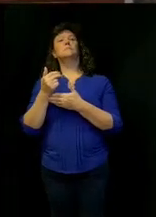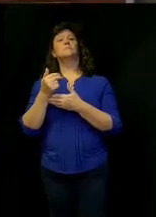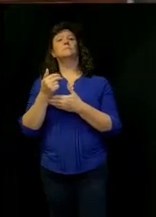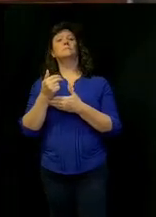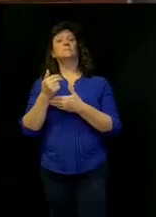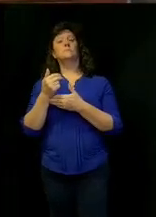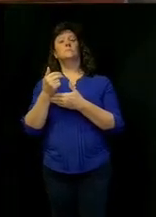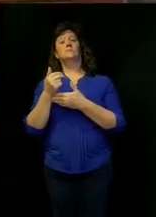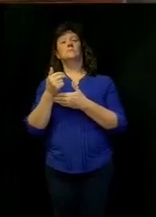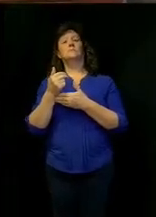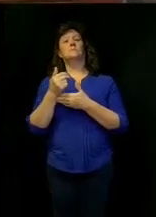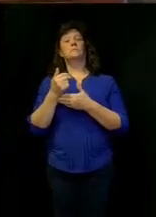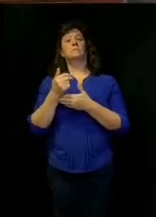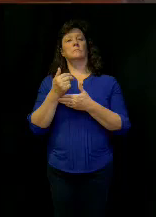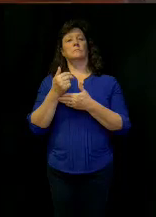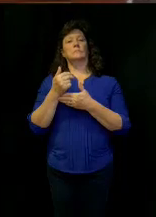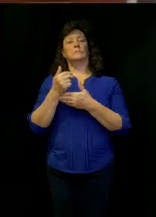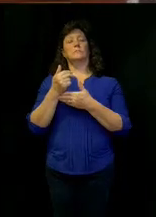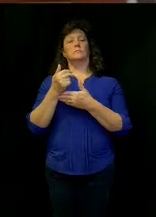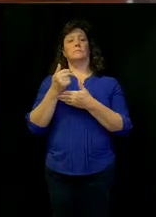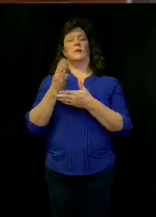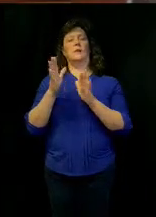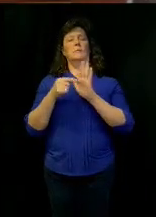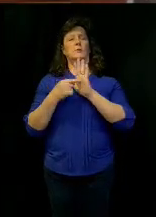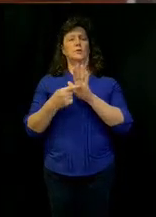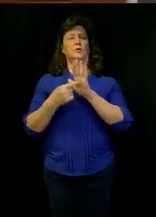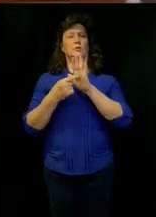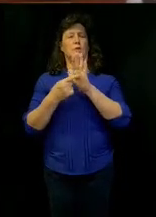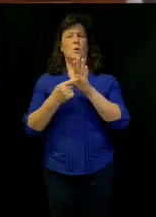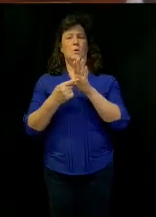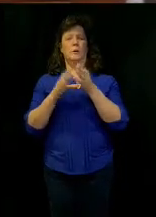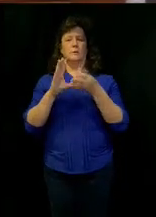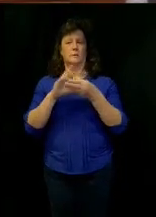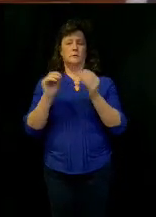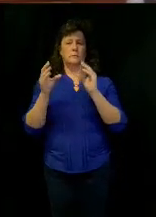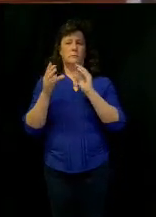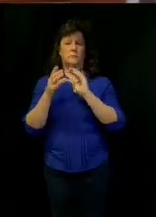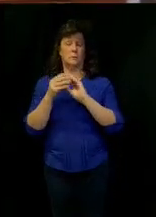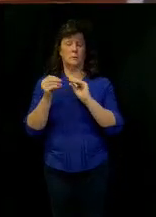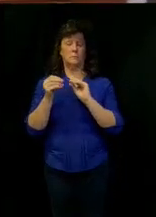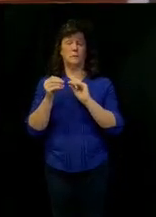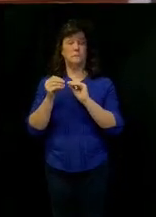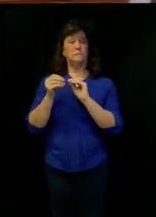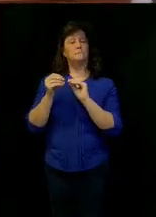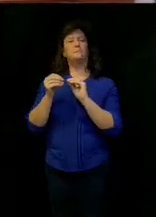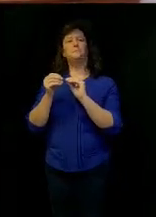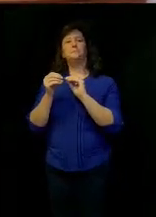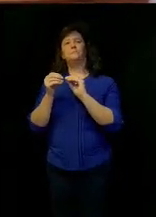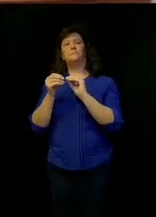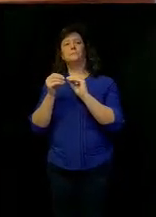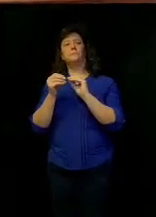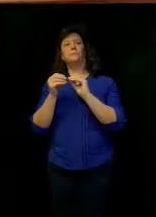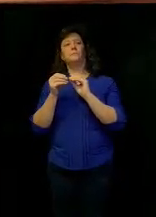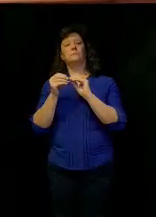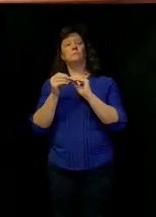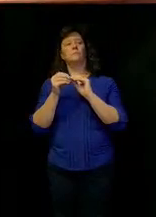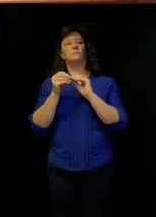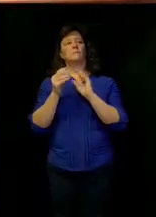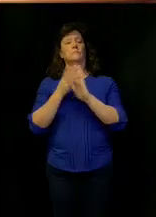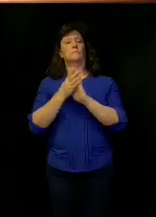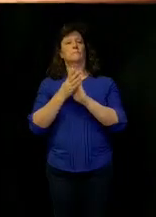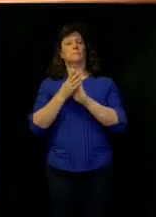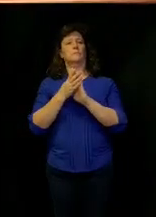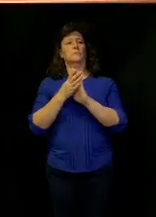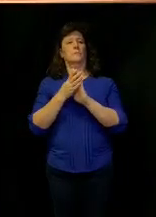19. And if you'll allow me to be able to spiritualize this a little bit and give a revelation here. And you guys